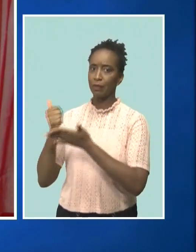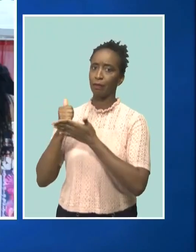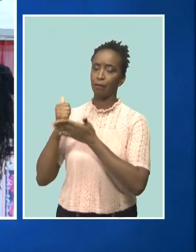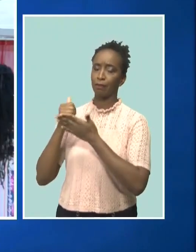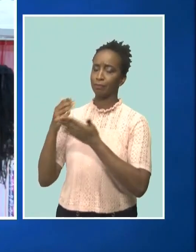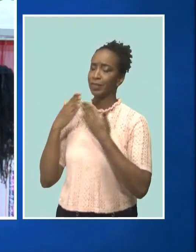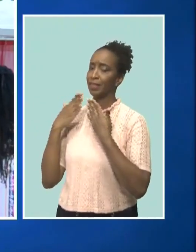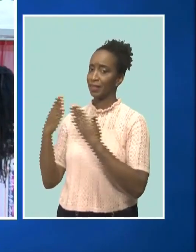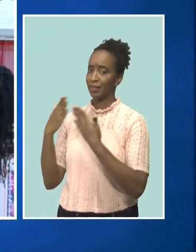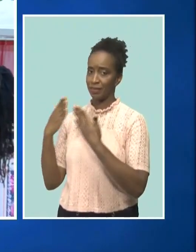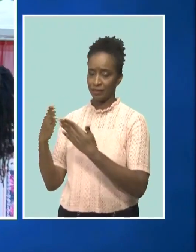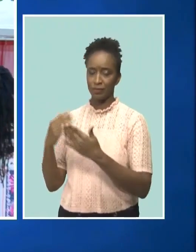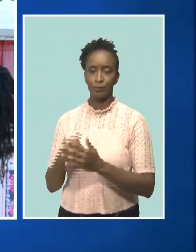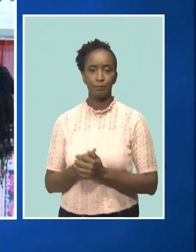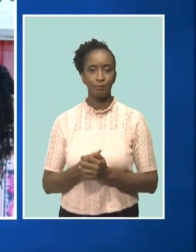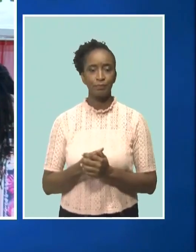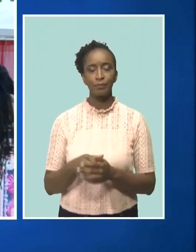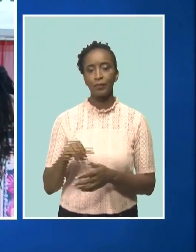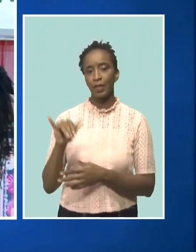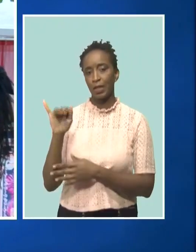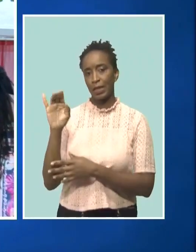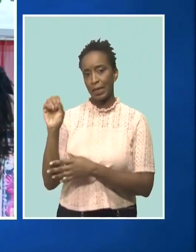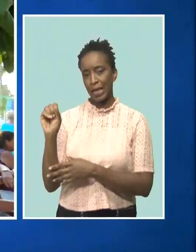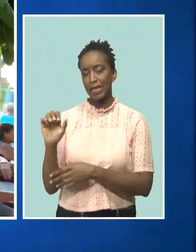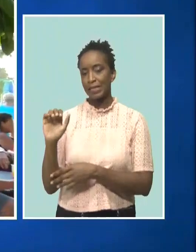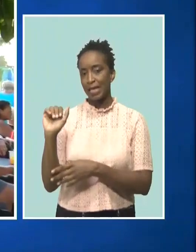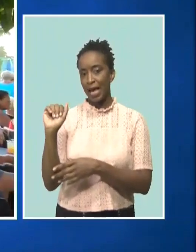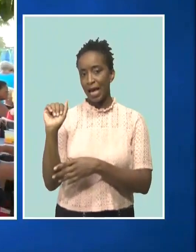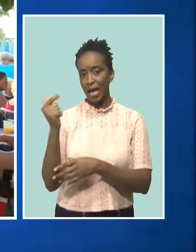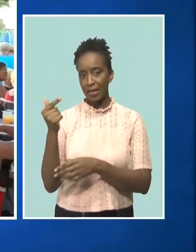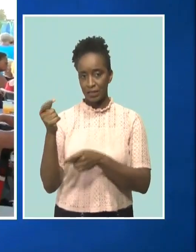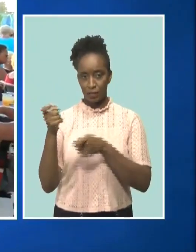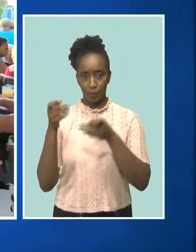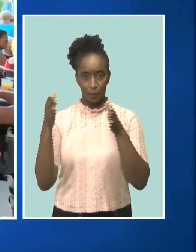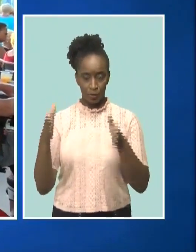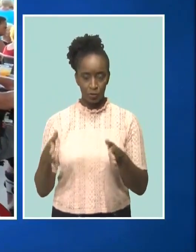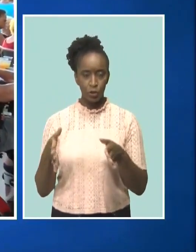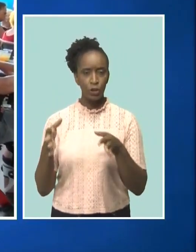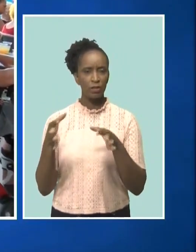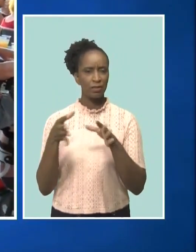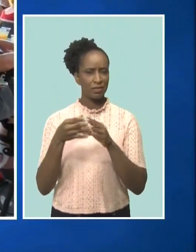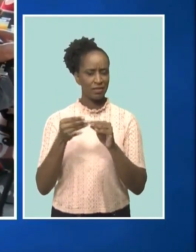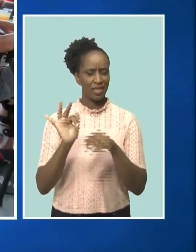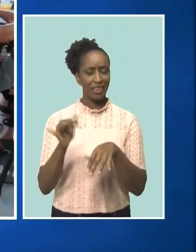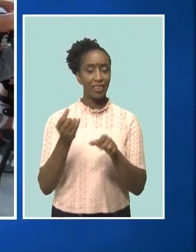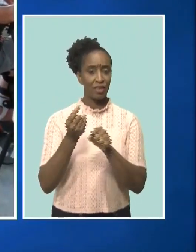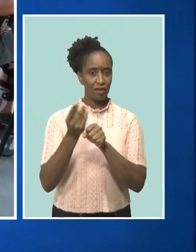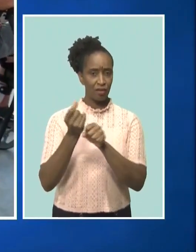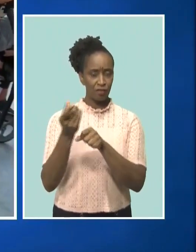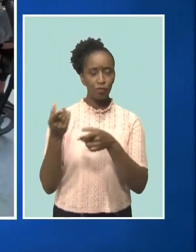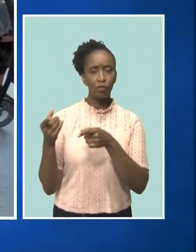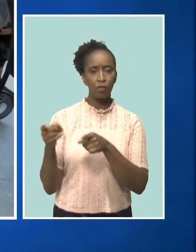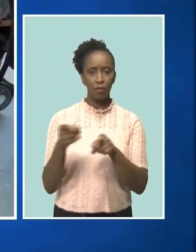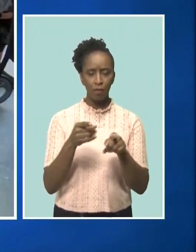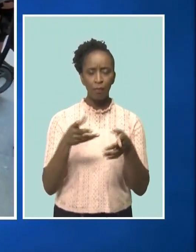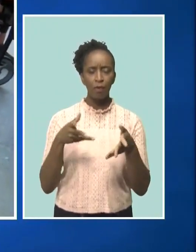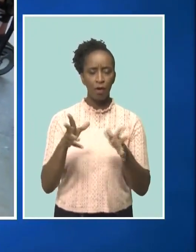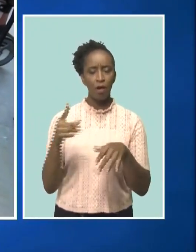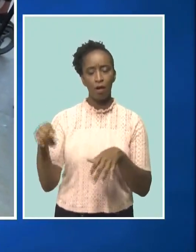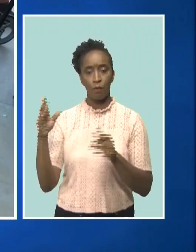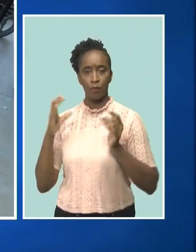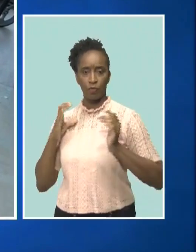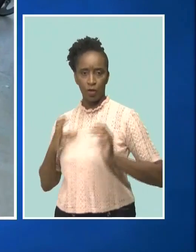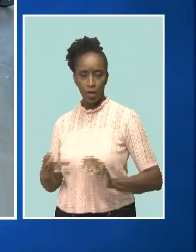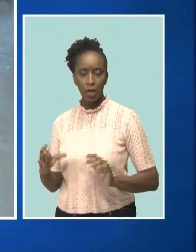way. Yes Acting Manager Ryan Mosley said the annual event gives clients the opportunity to broaden their horizons as they develop